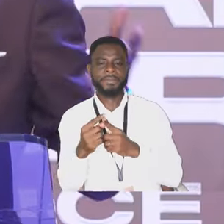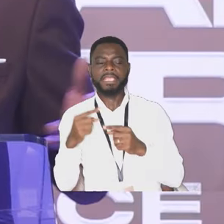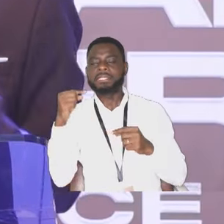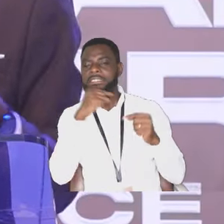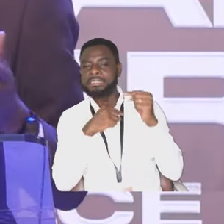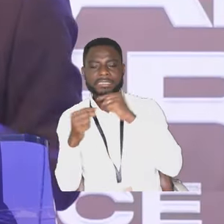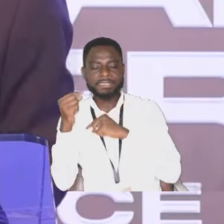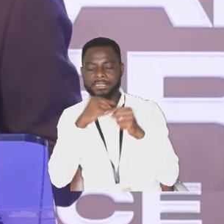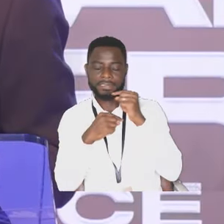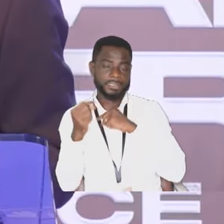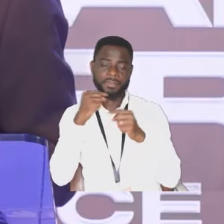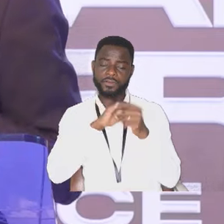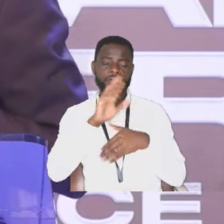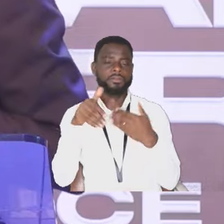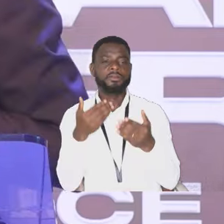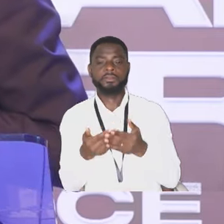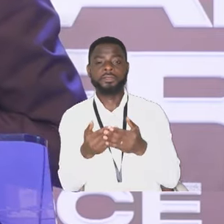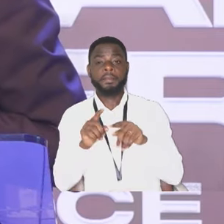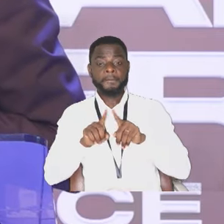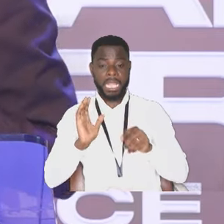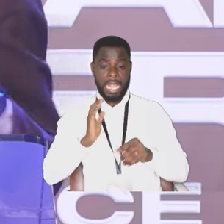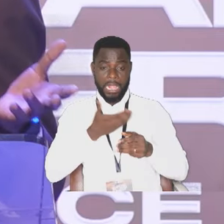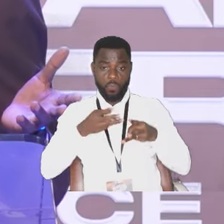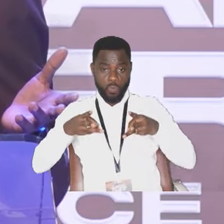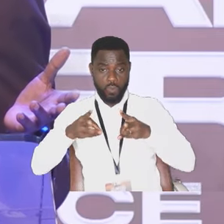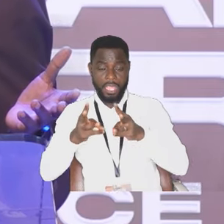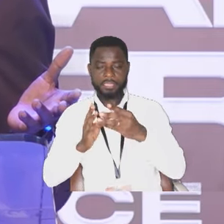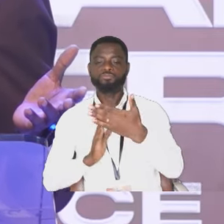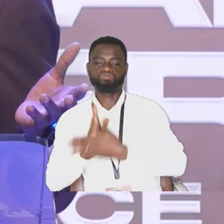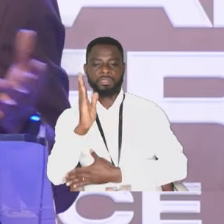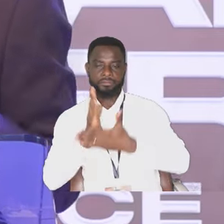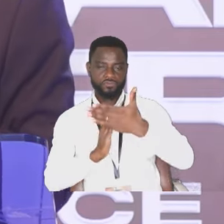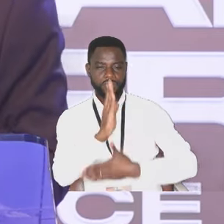and all these things and all that. But our ways is righteousness.